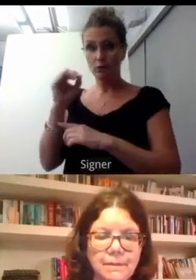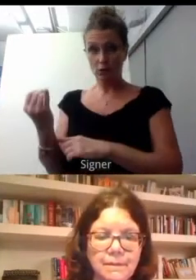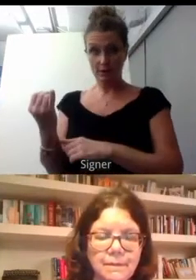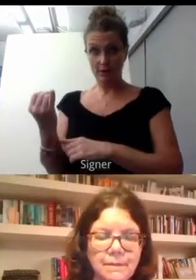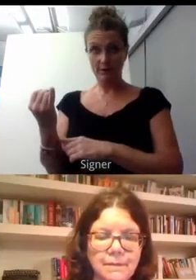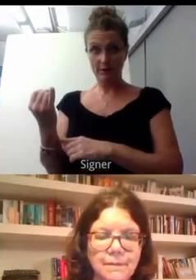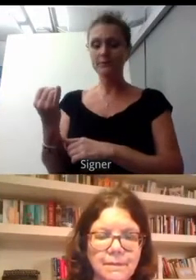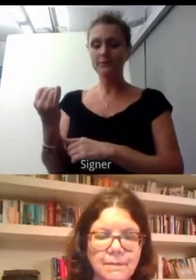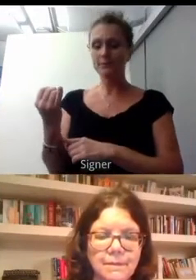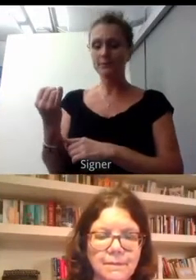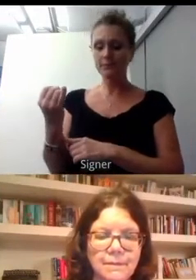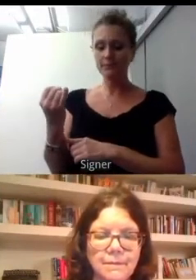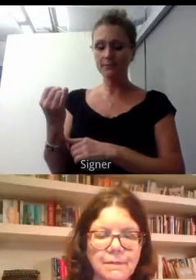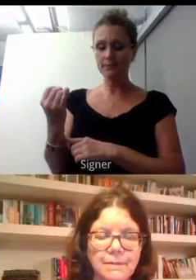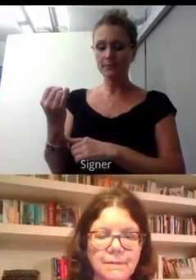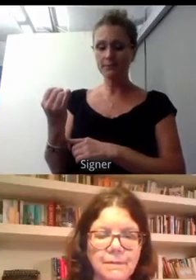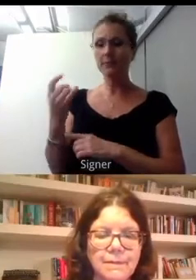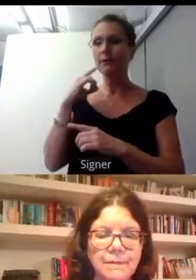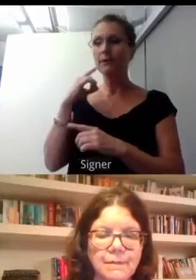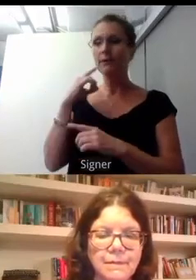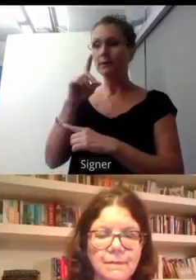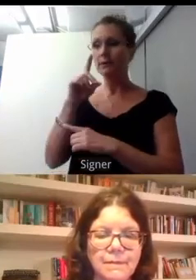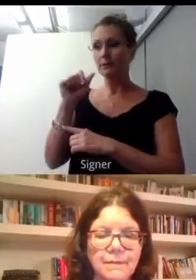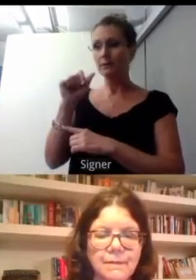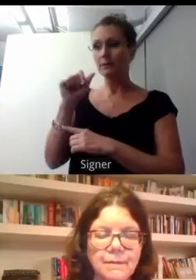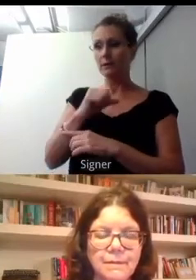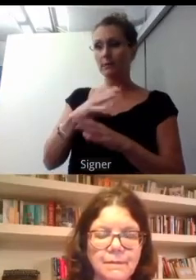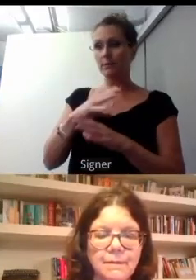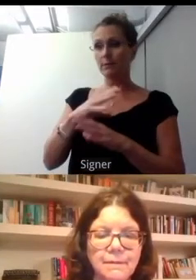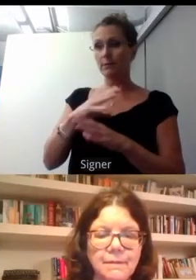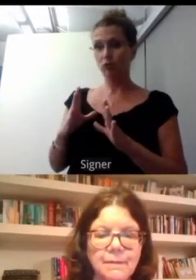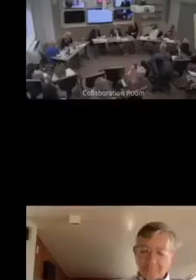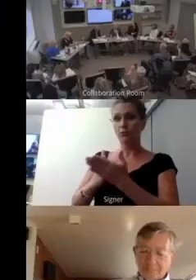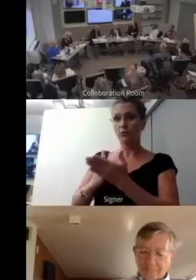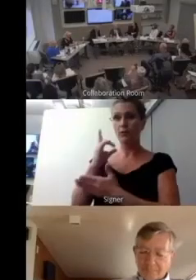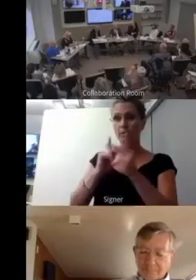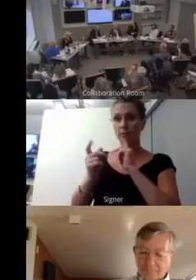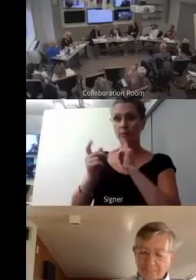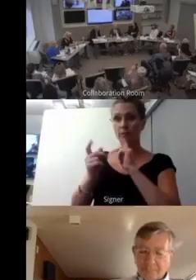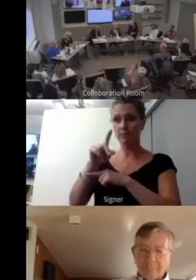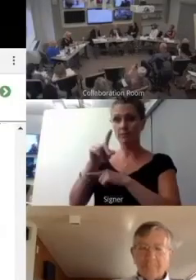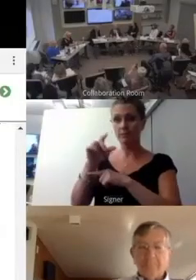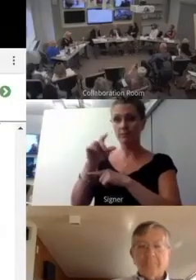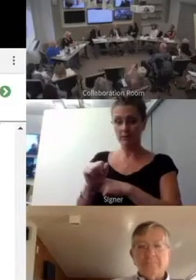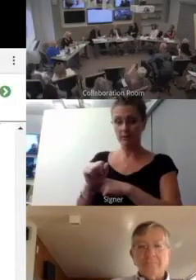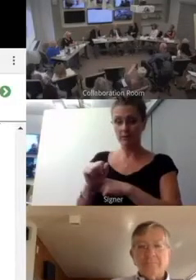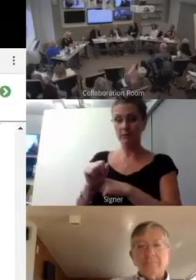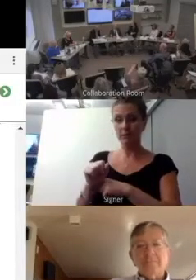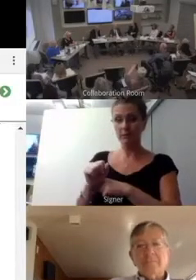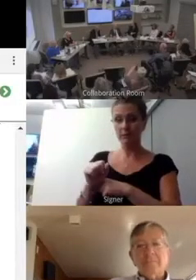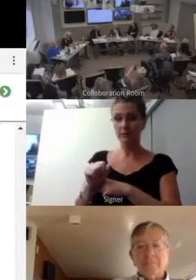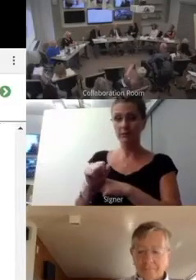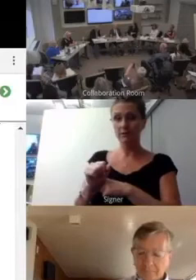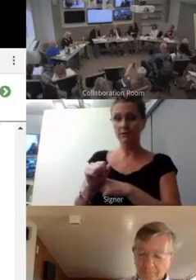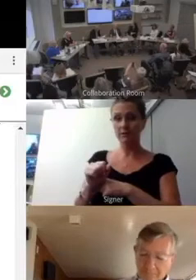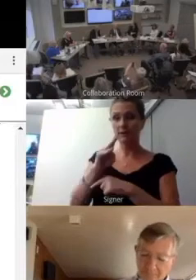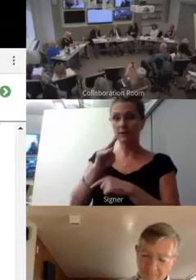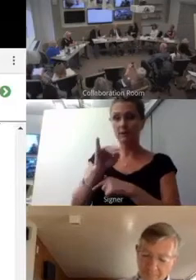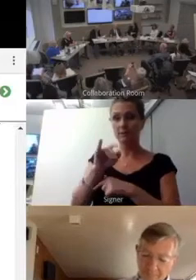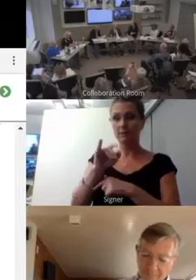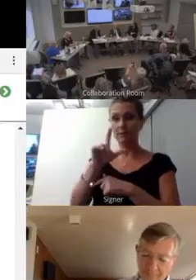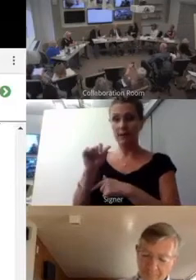Rights of People with Disabilities. Bila Berg is on over the web with us today, and she is a lawyer